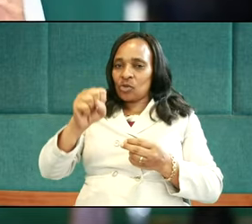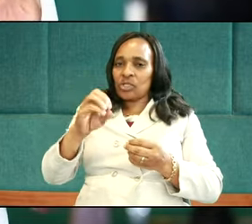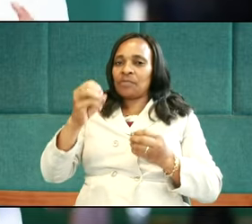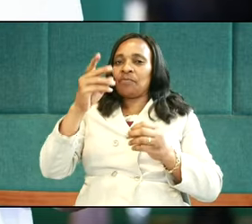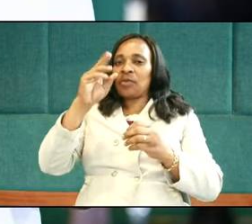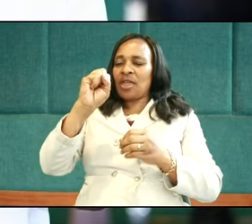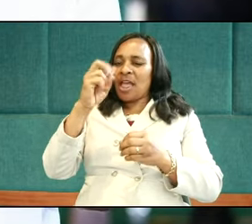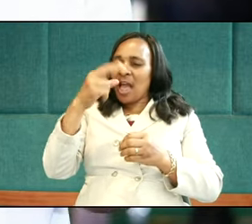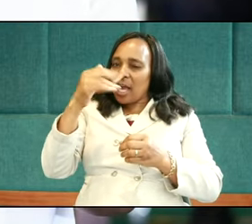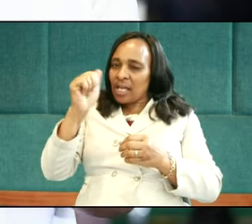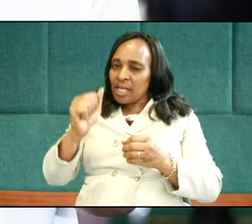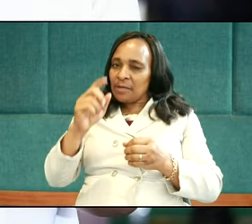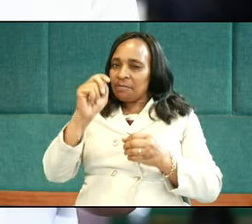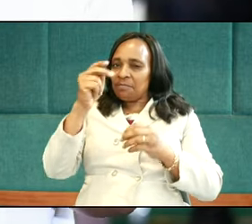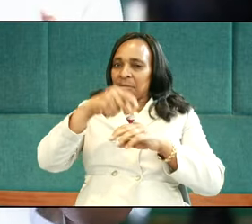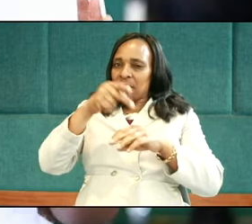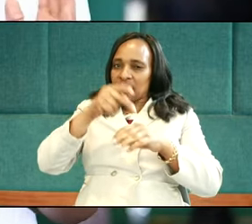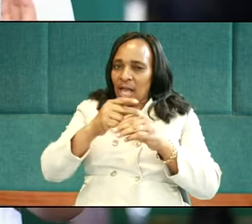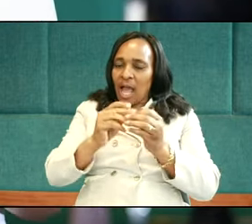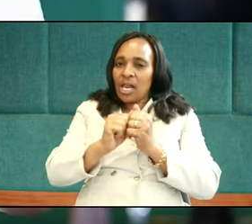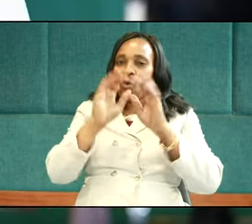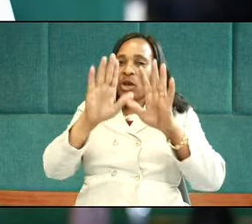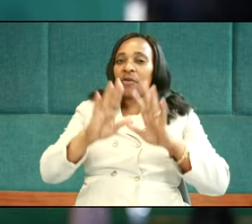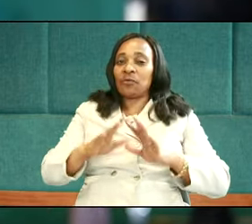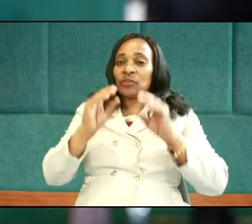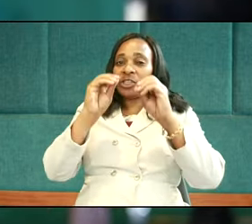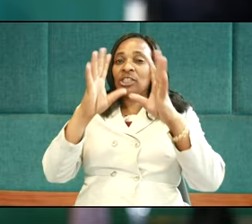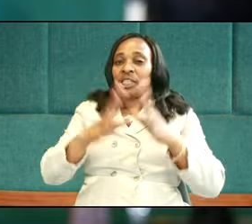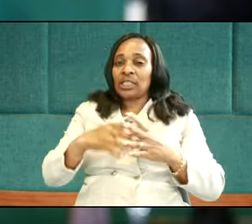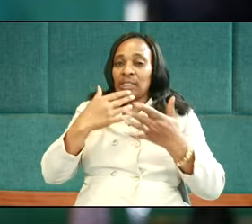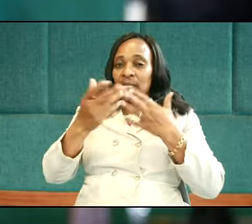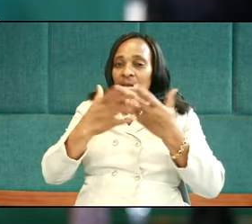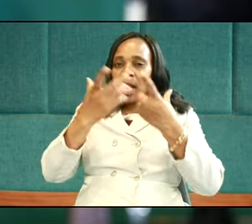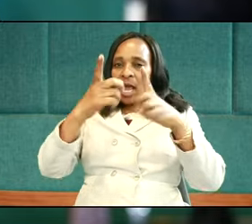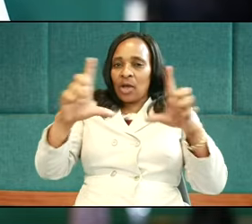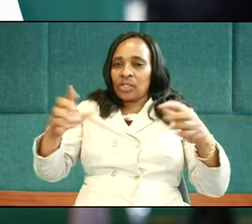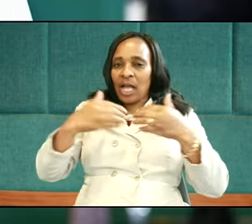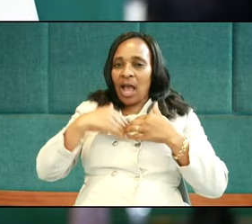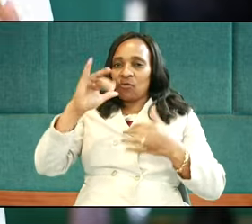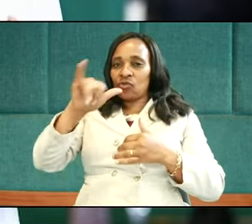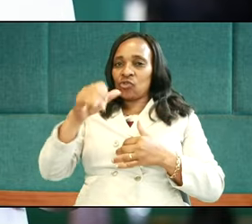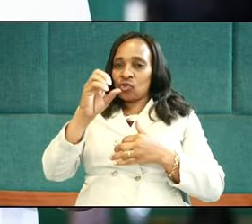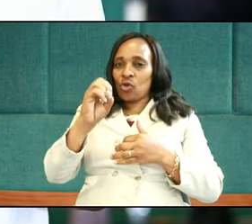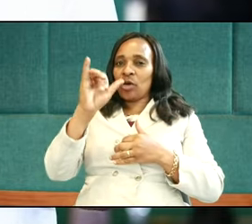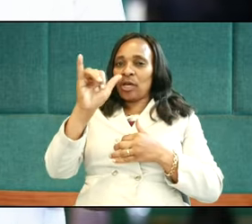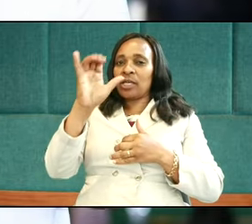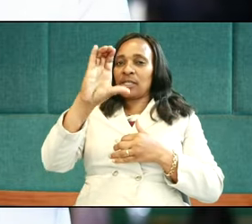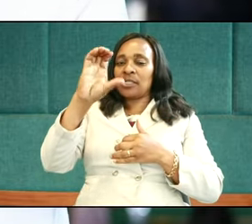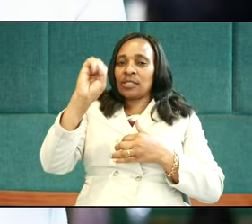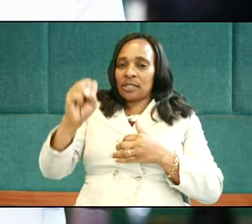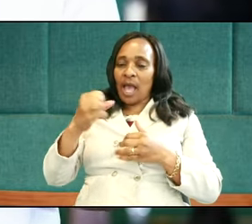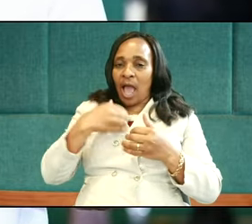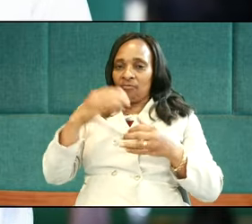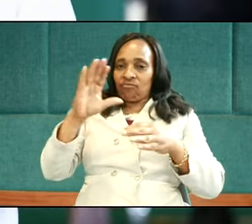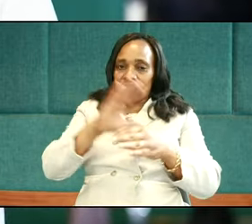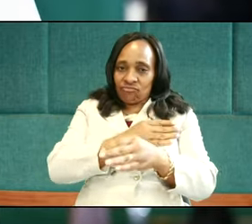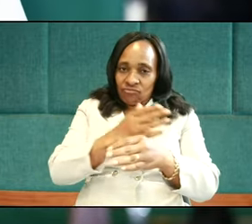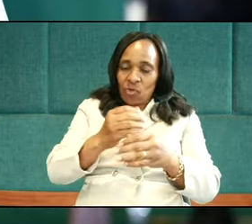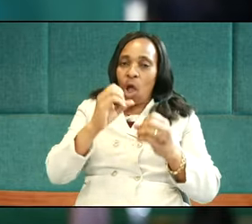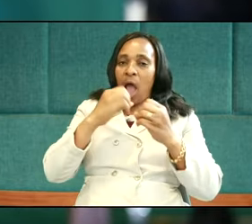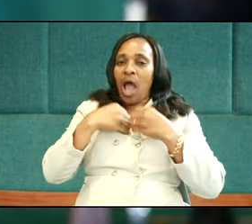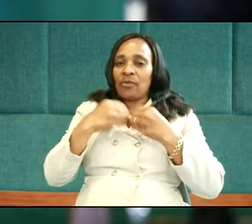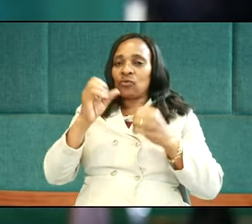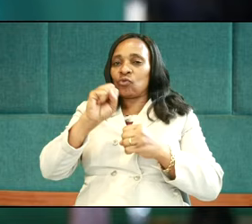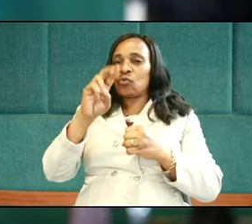Peter, and our wonderful teens teachers. On the sign language we have Joyce, and on the orchestra we have Subira and